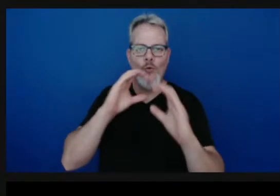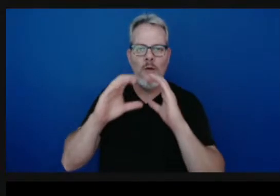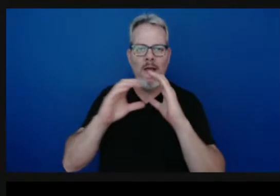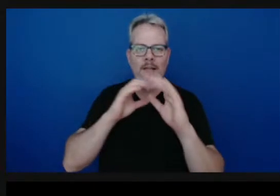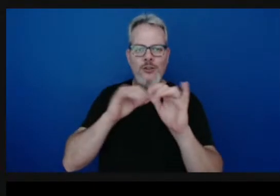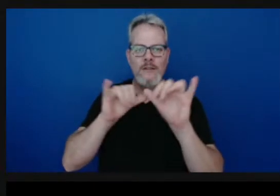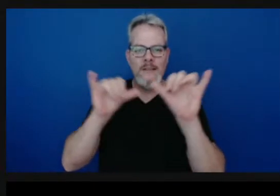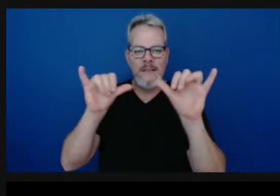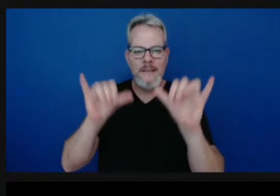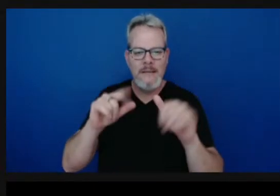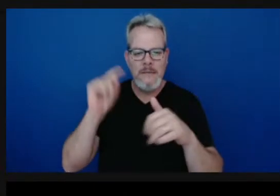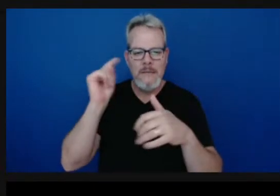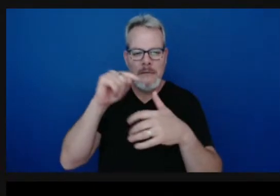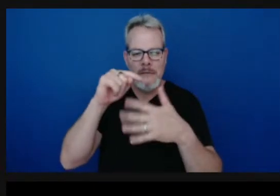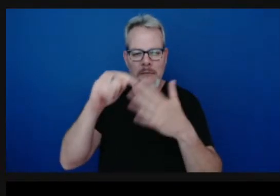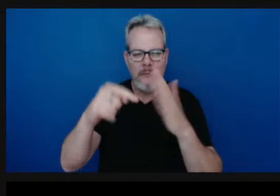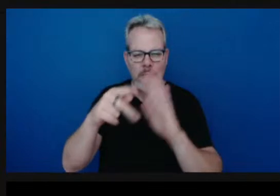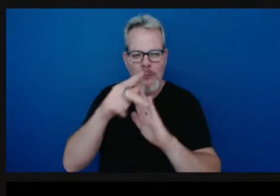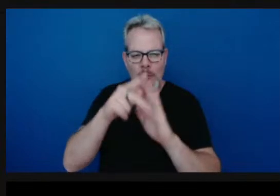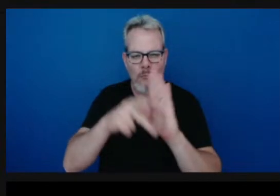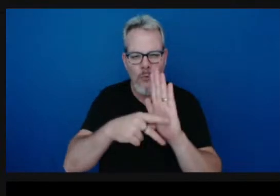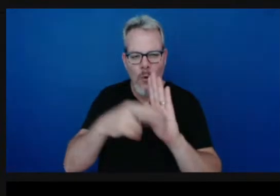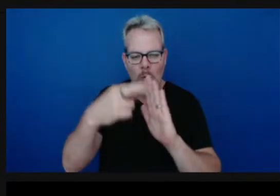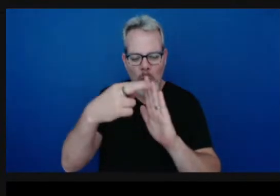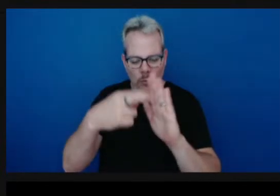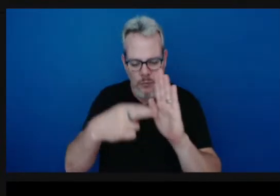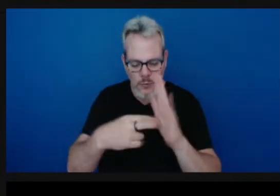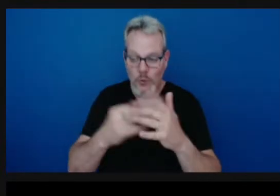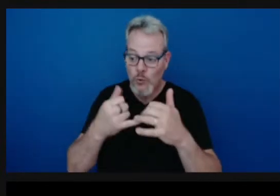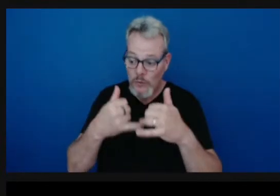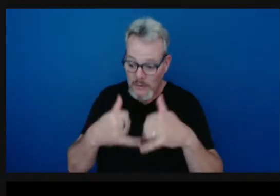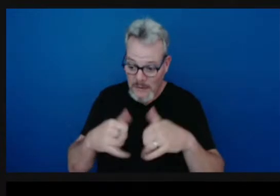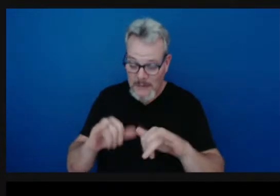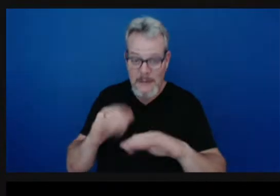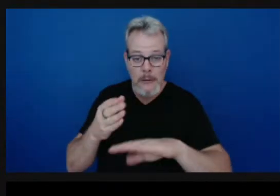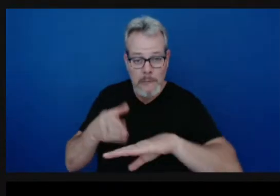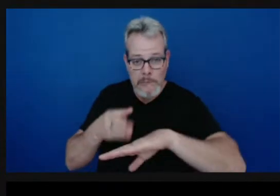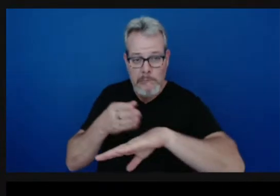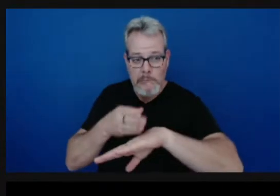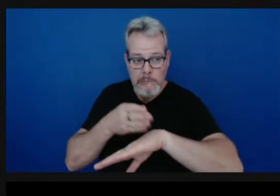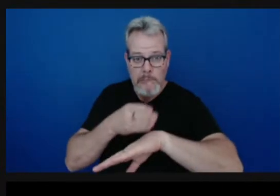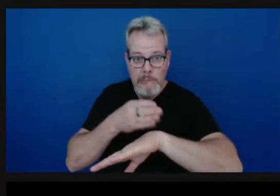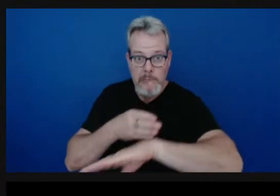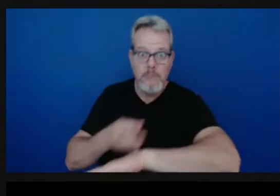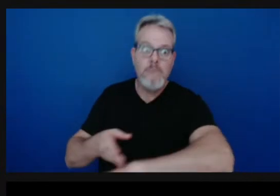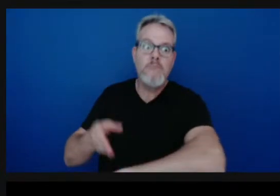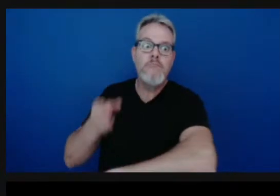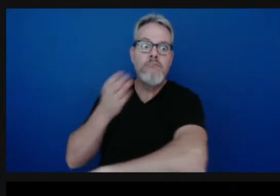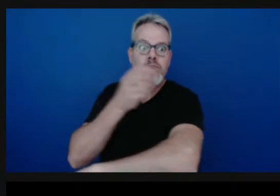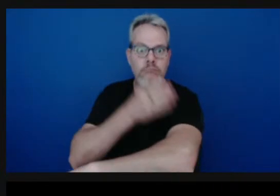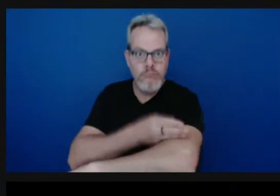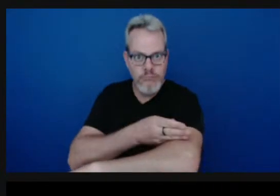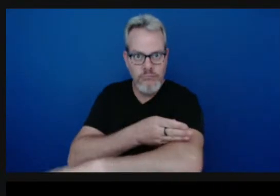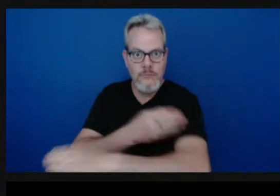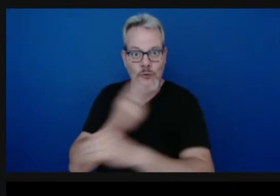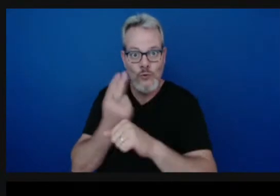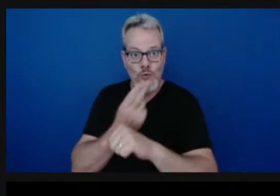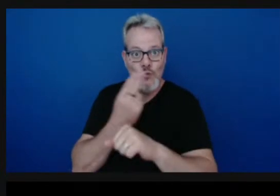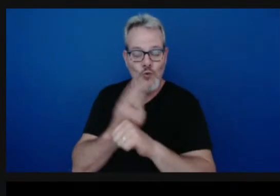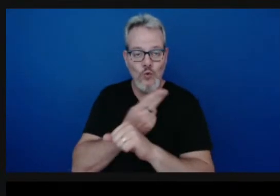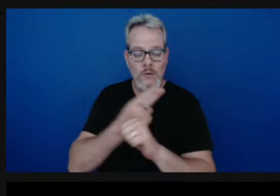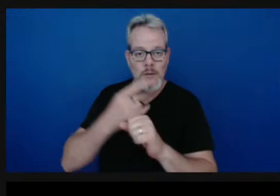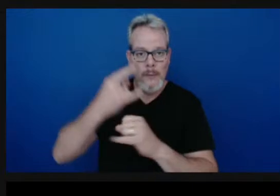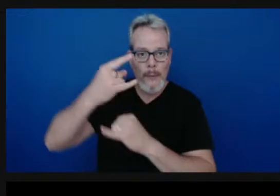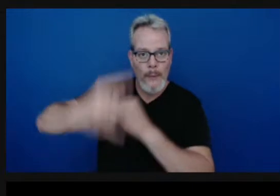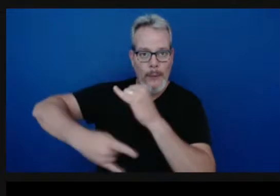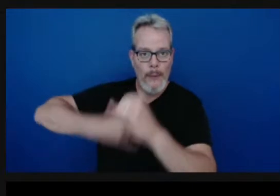that. And so we're getting better. We're still not where we want to be, but we have taken a big step forward with the Starlink. So yeah,